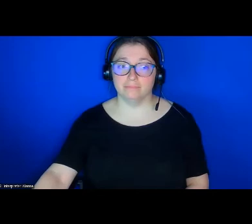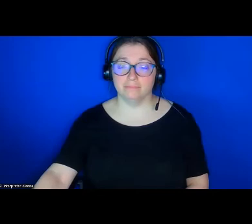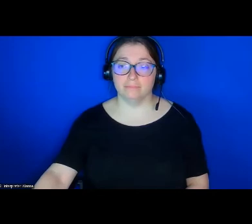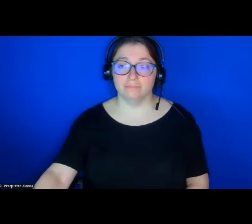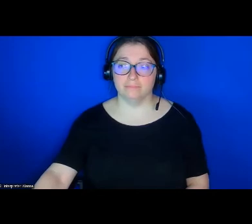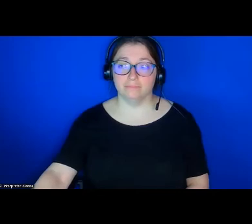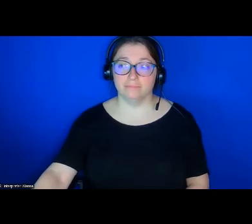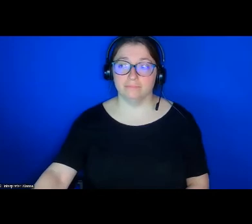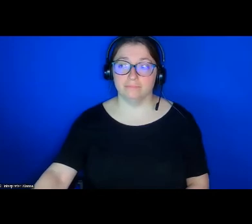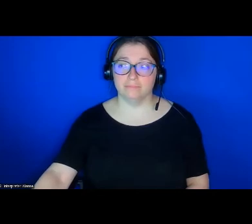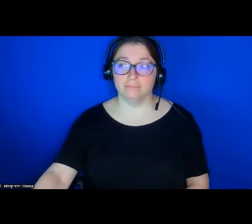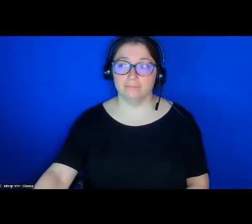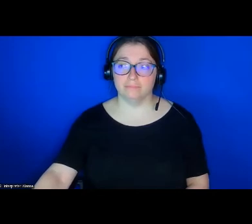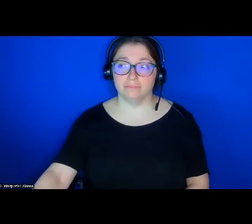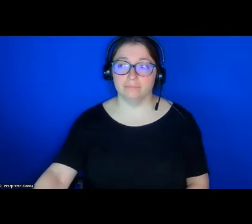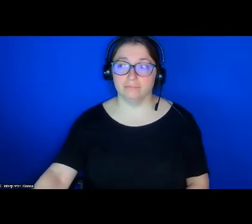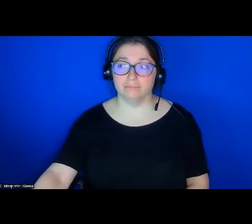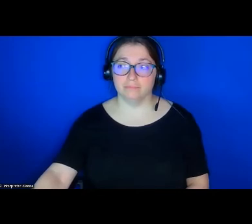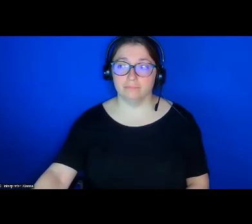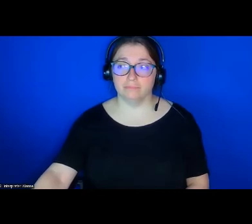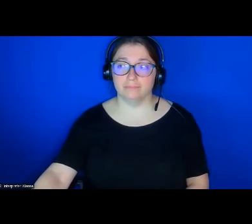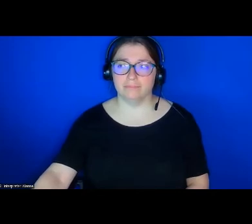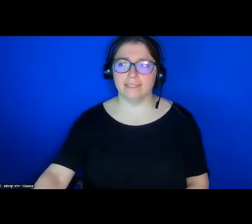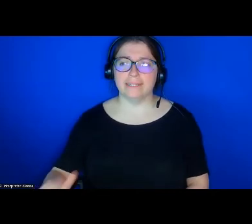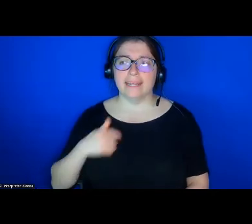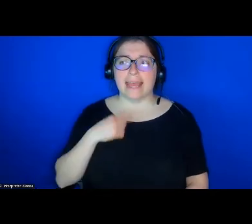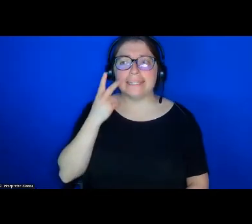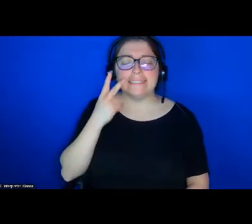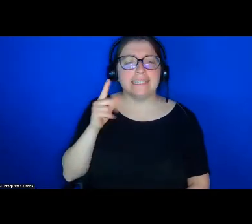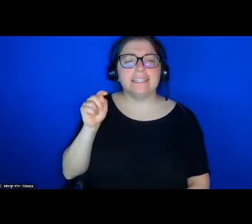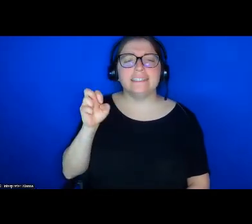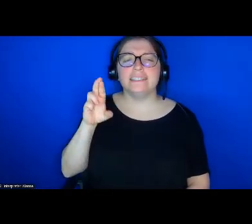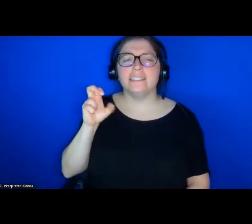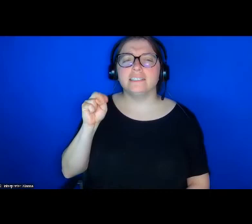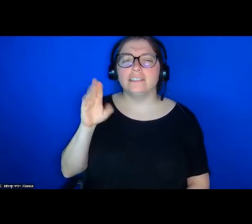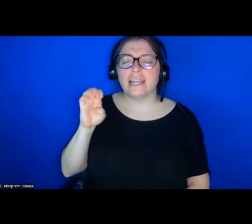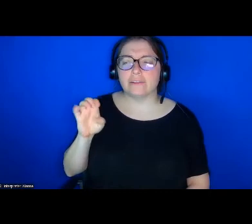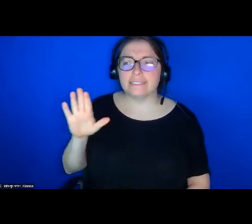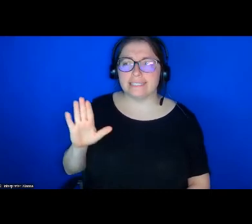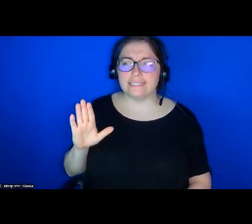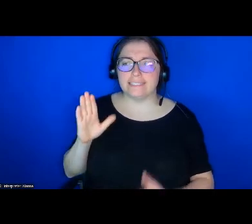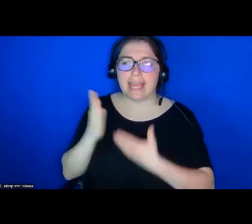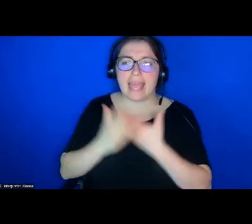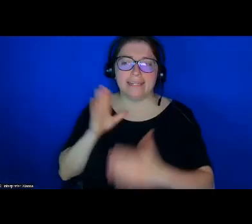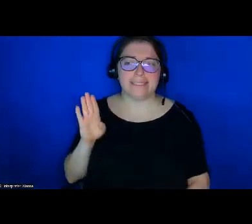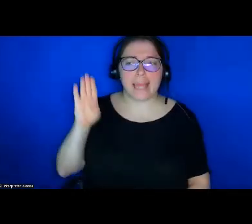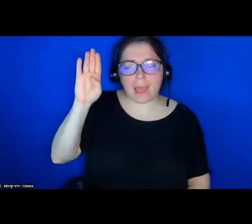all right i see terrence's hand is up but that may be up from before